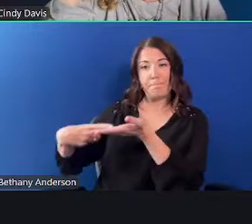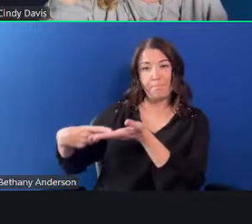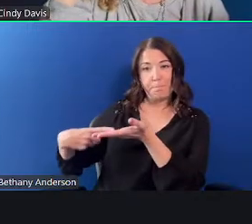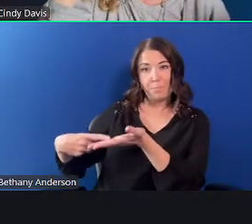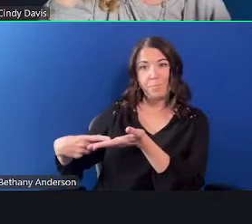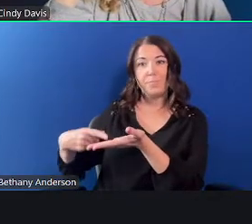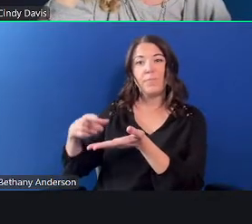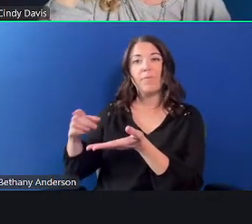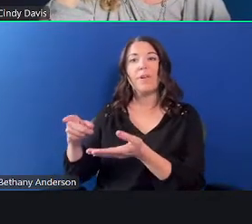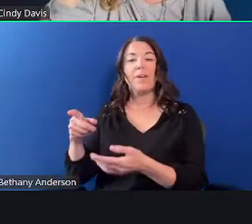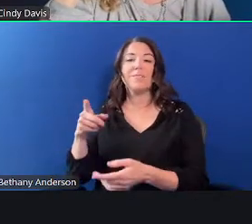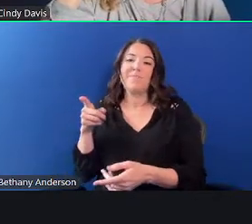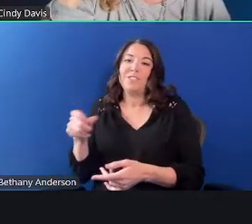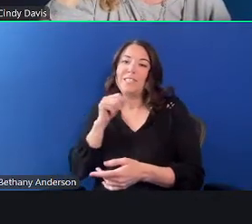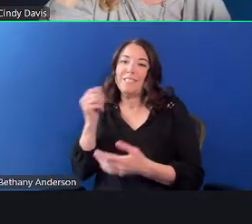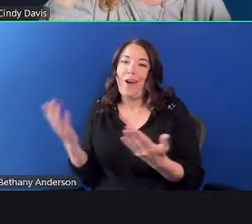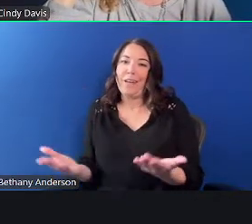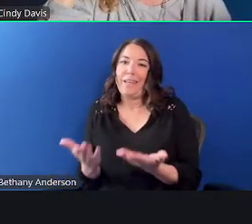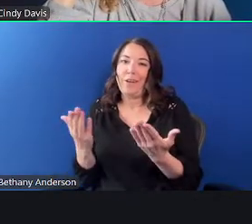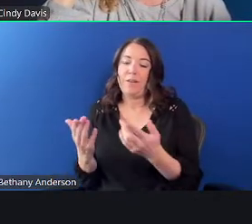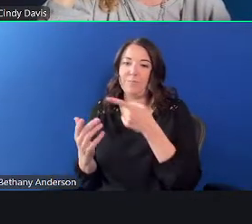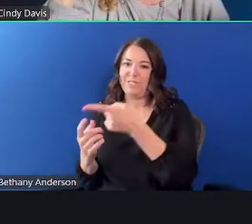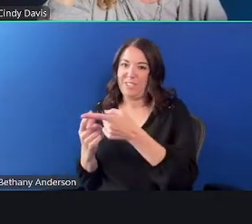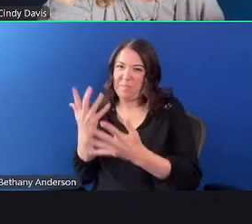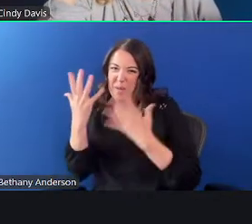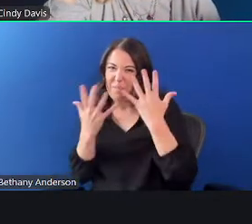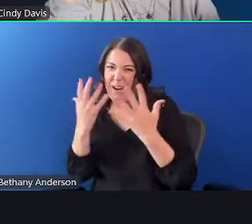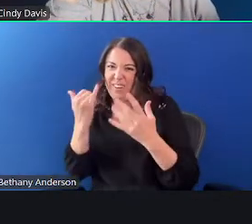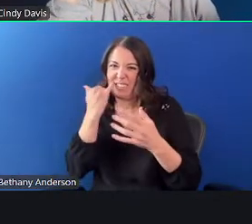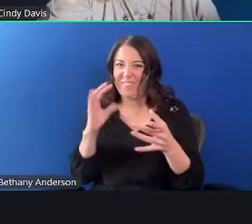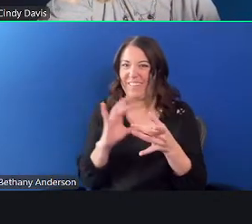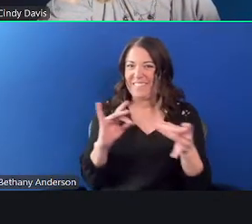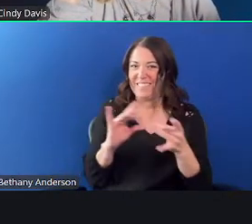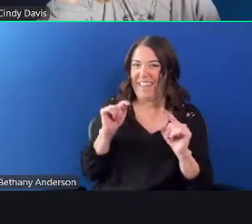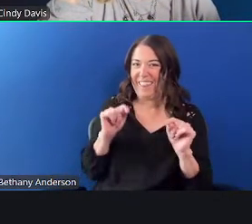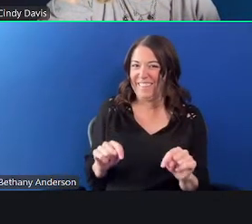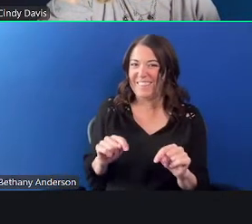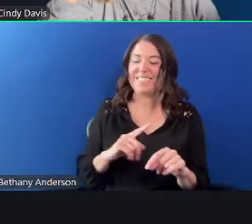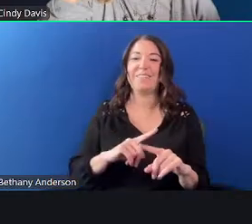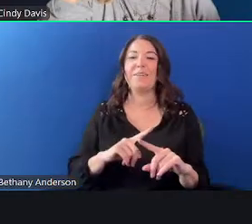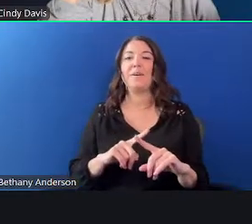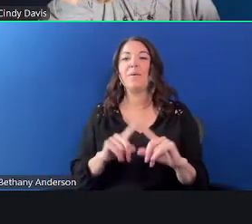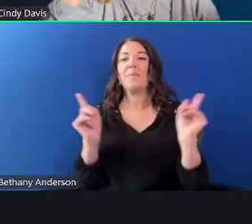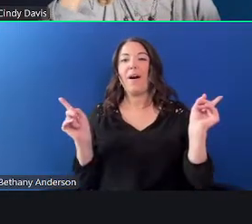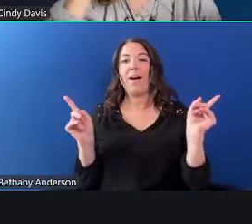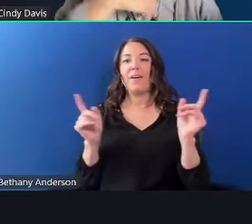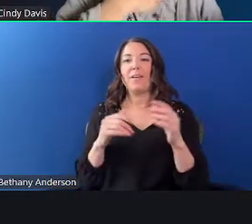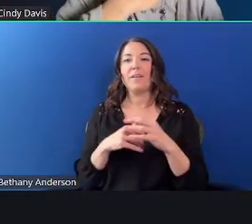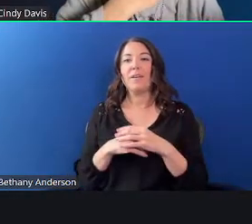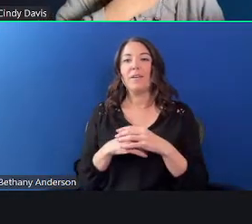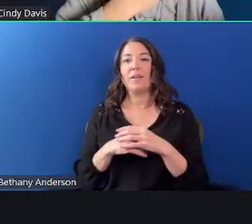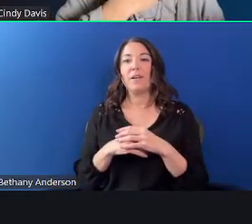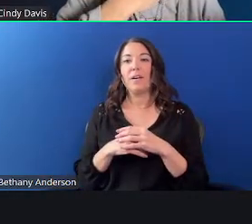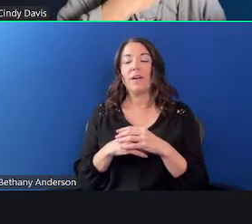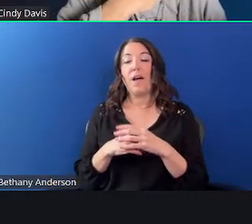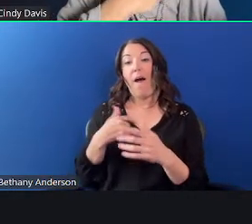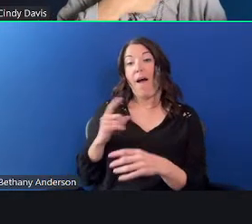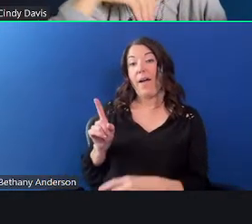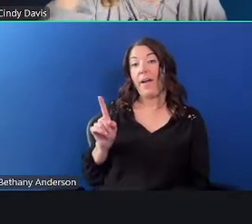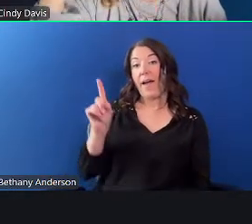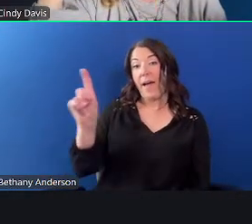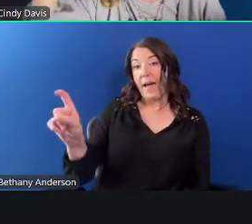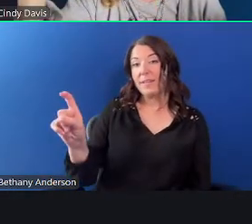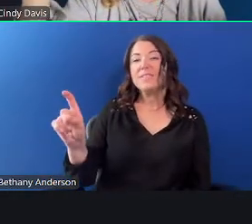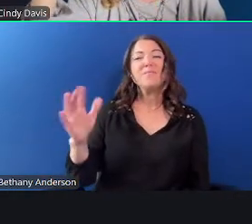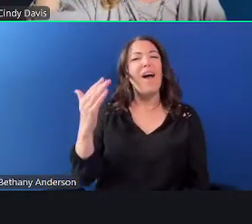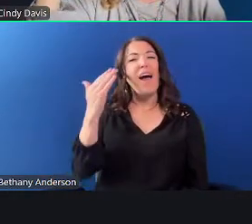since she's not here, she'd be embarrassed if I said this, but when I asked, because I know